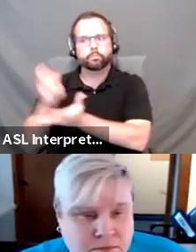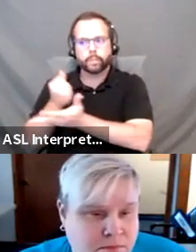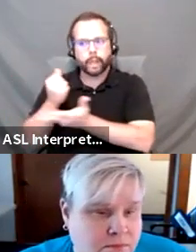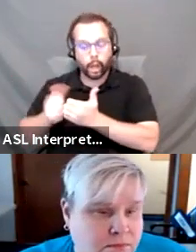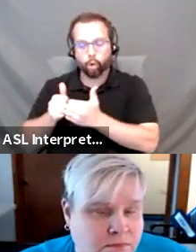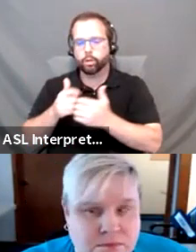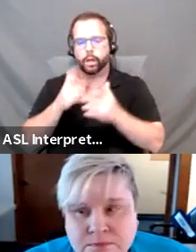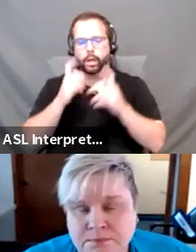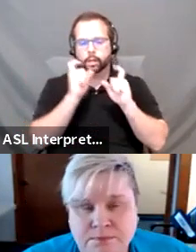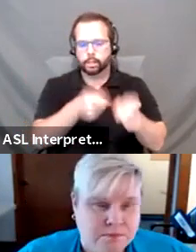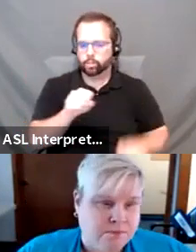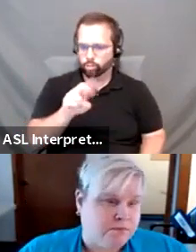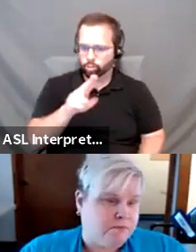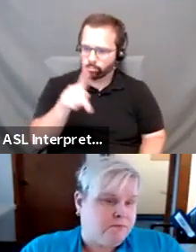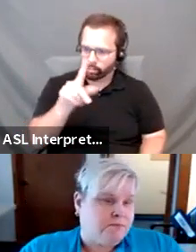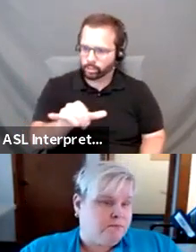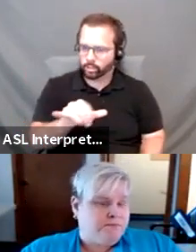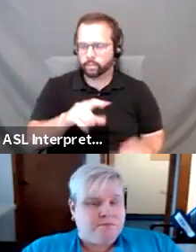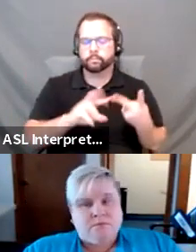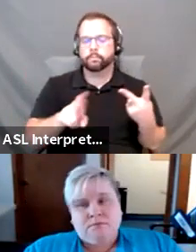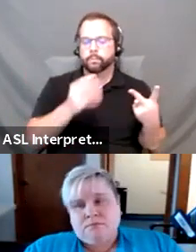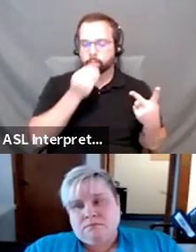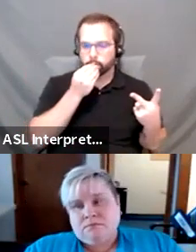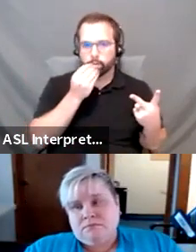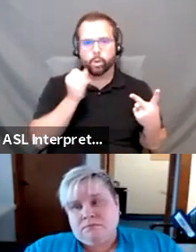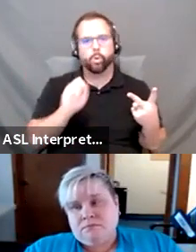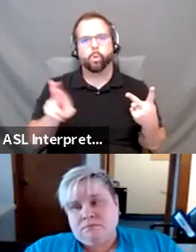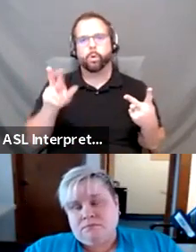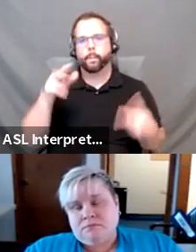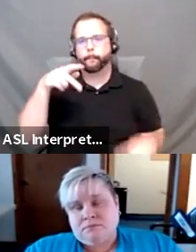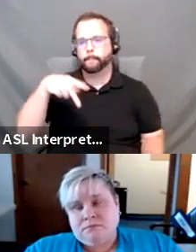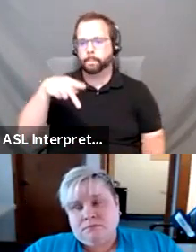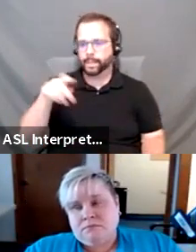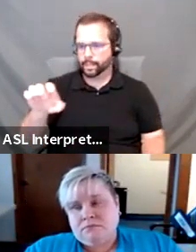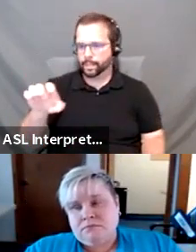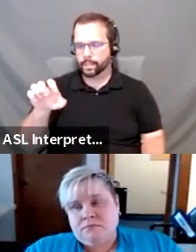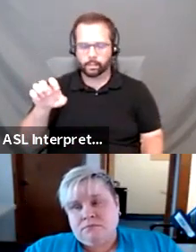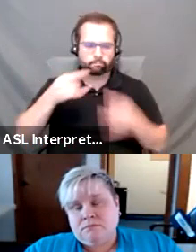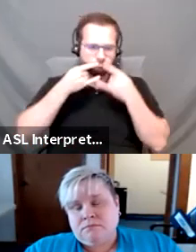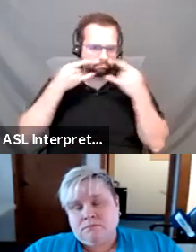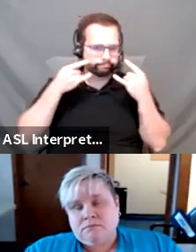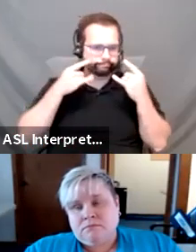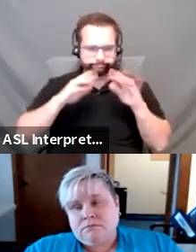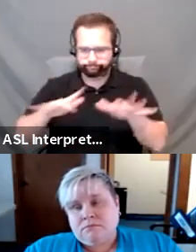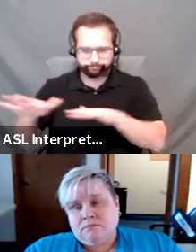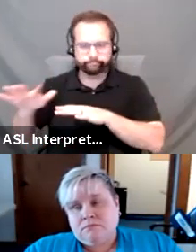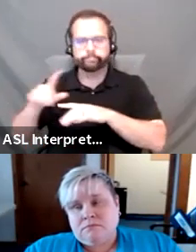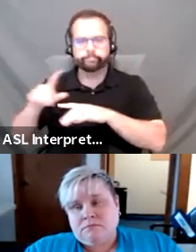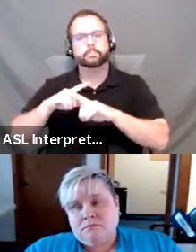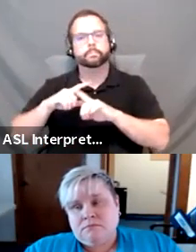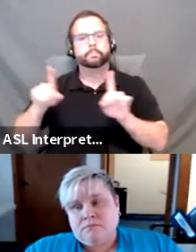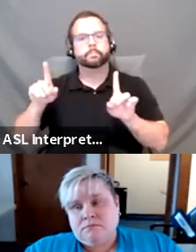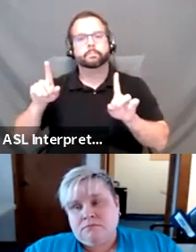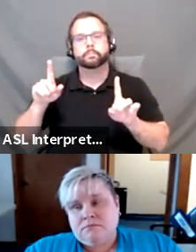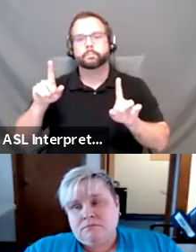different technology or whatever they needed, personal PPE, that kind of stuff. But they're not interested in